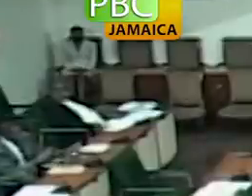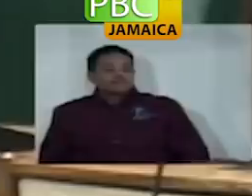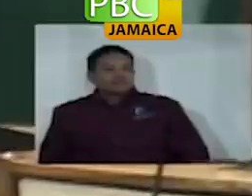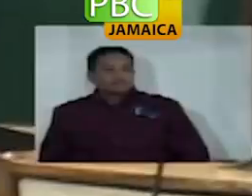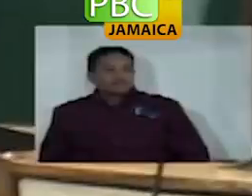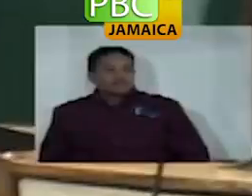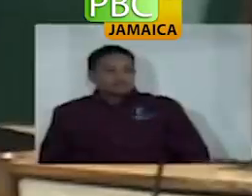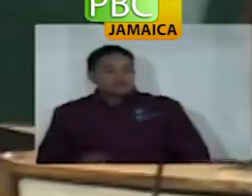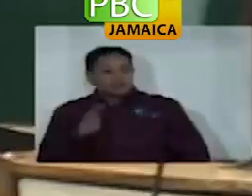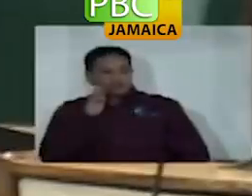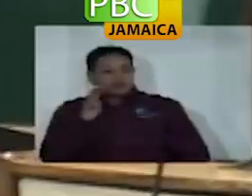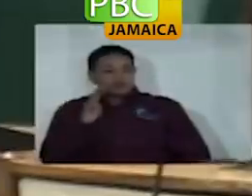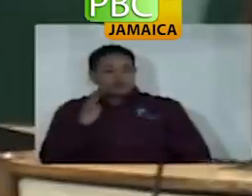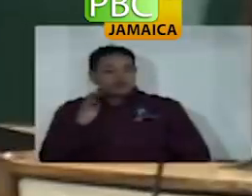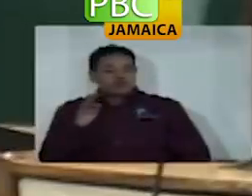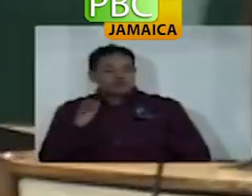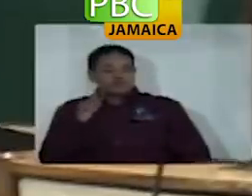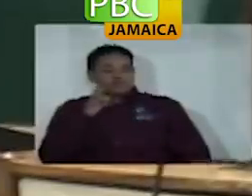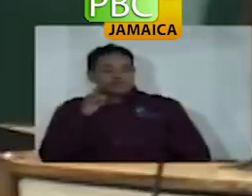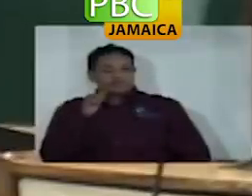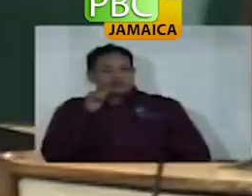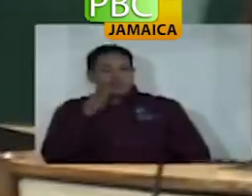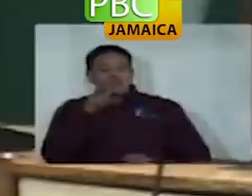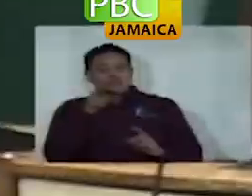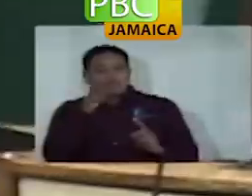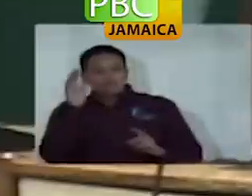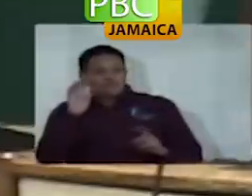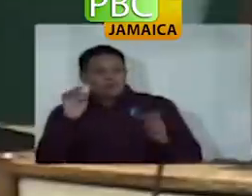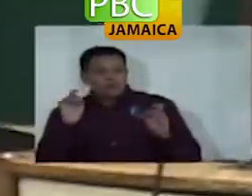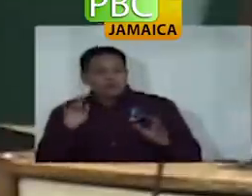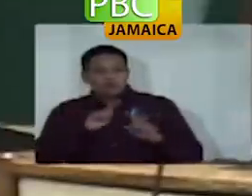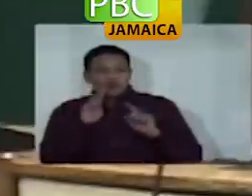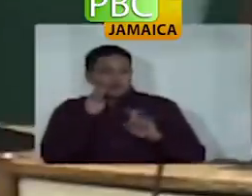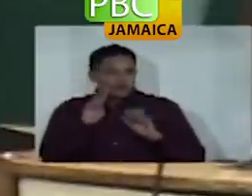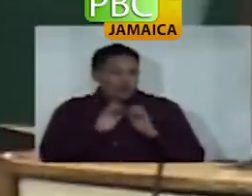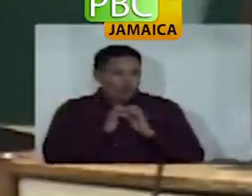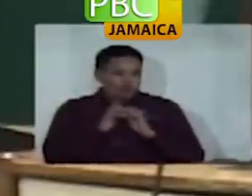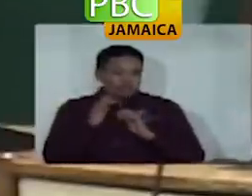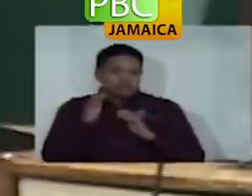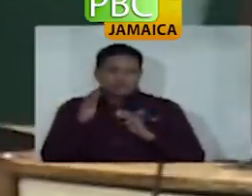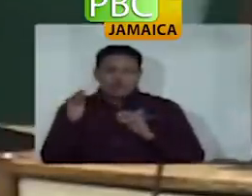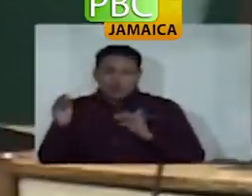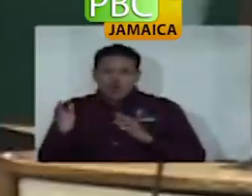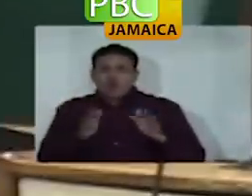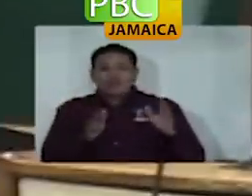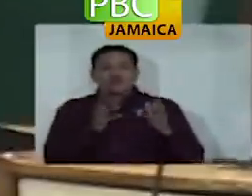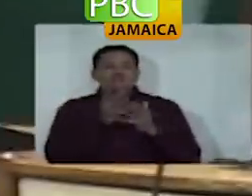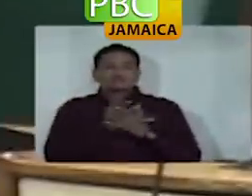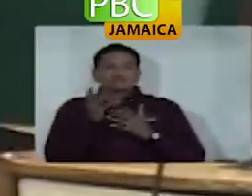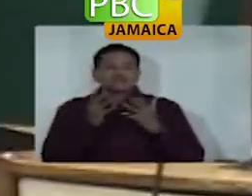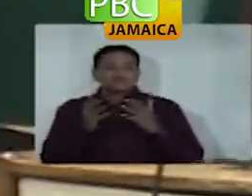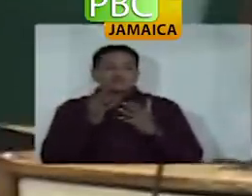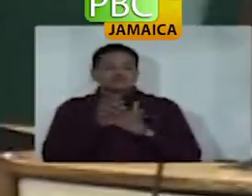persons. We are looking seriously at how to reorganize the correctional service. The prison services need a particular